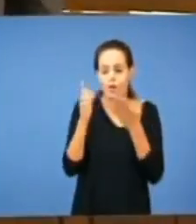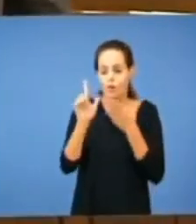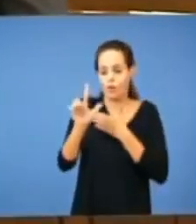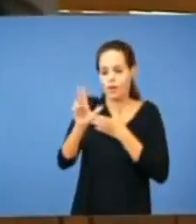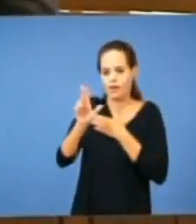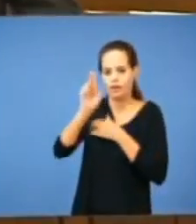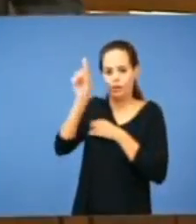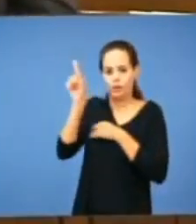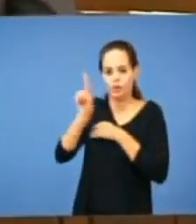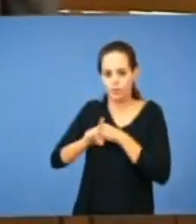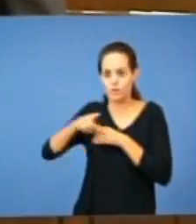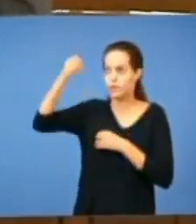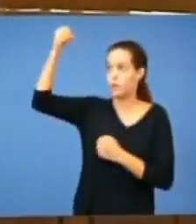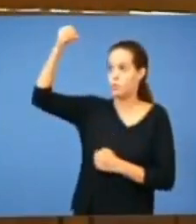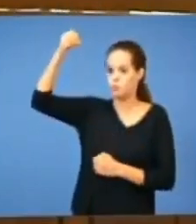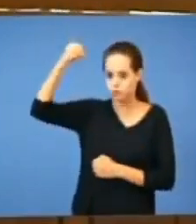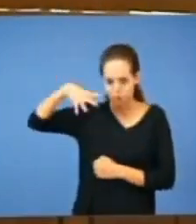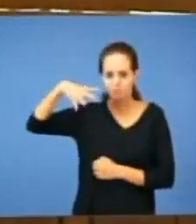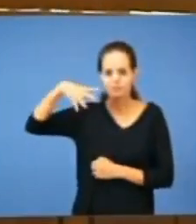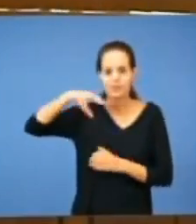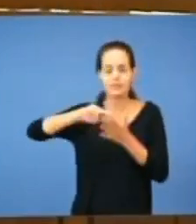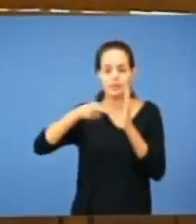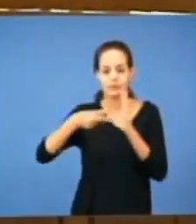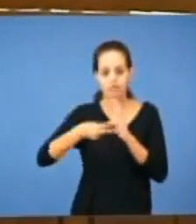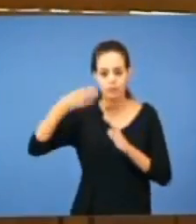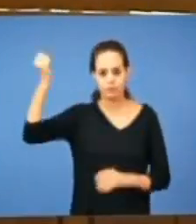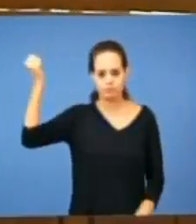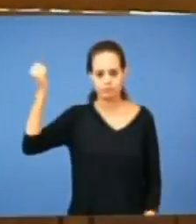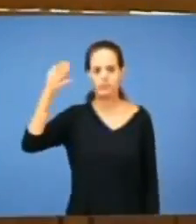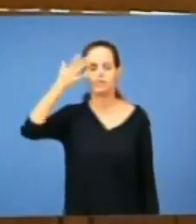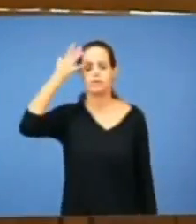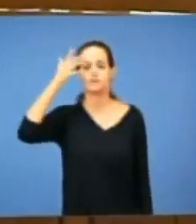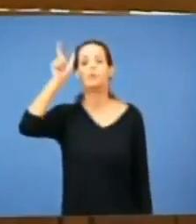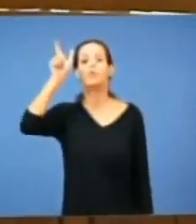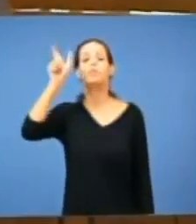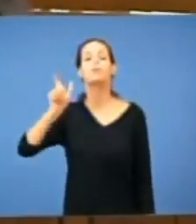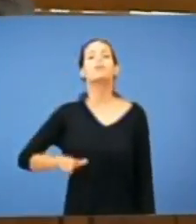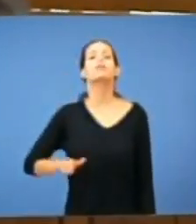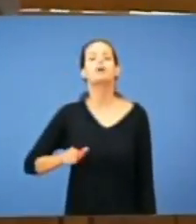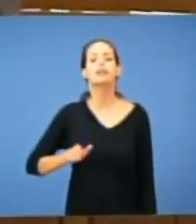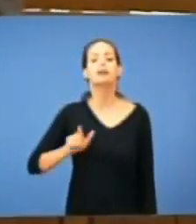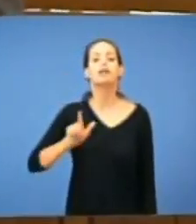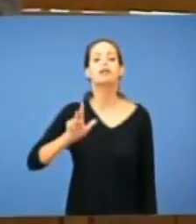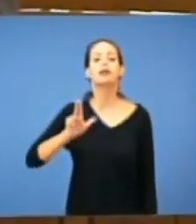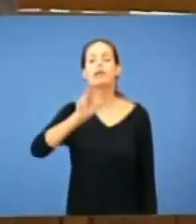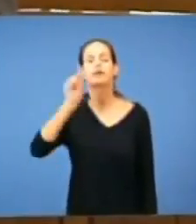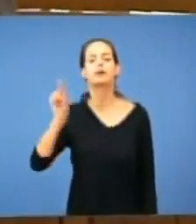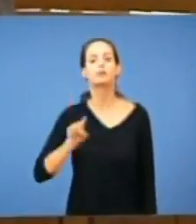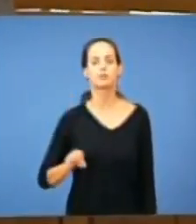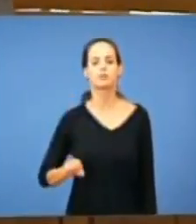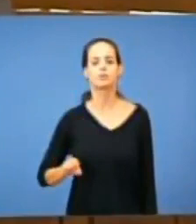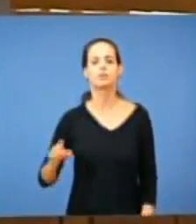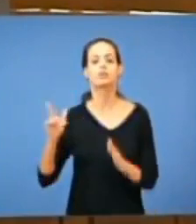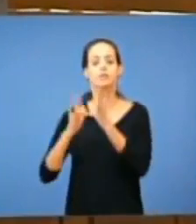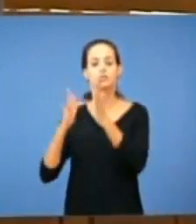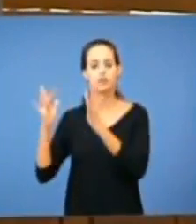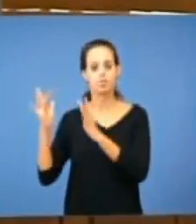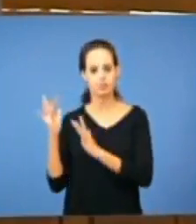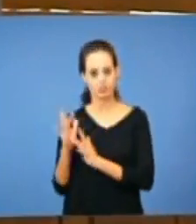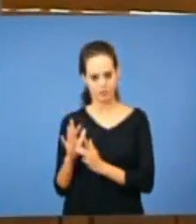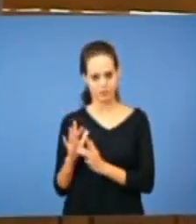you see, you have revelation. And what is the light? Right? The light is